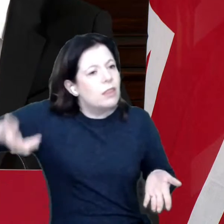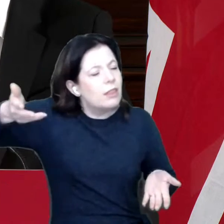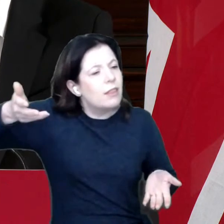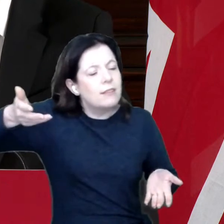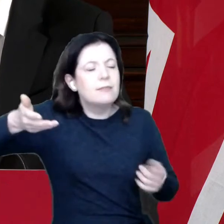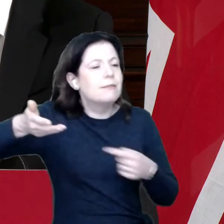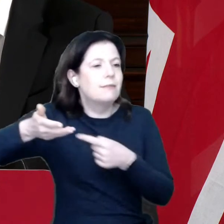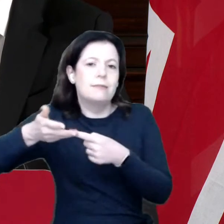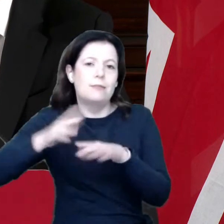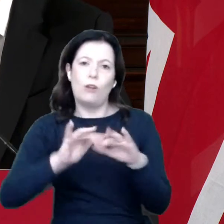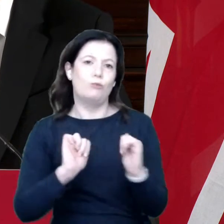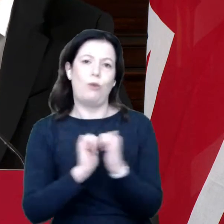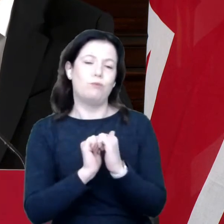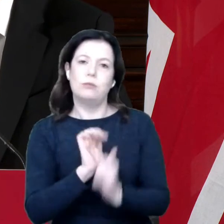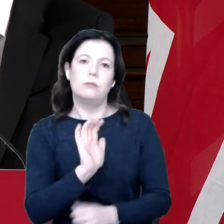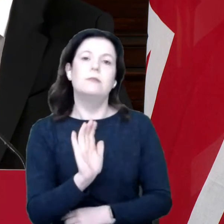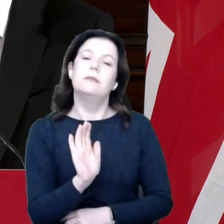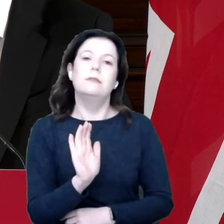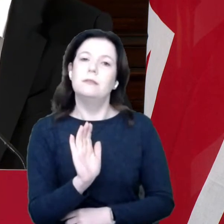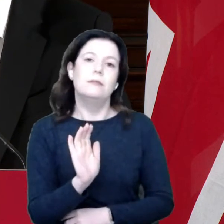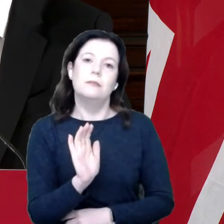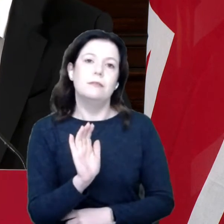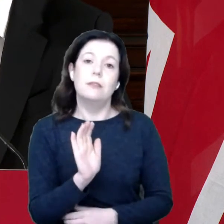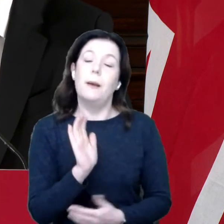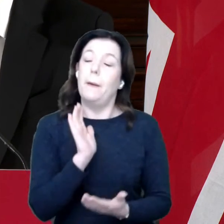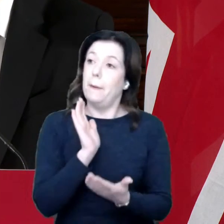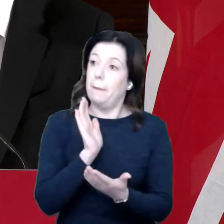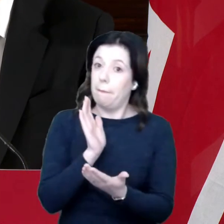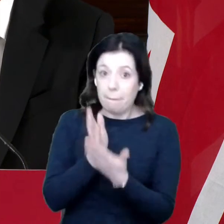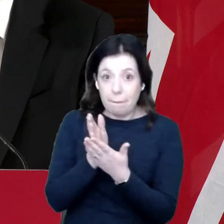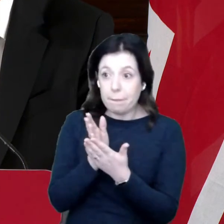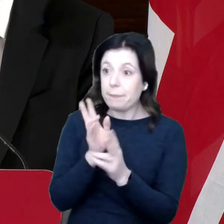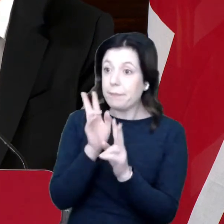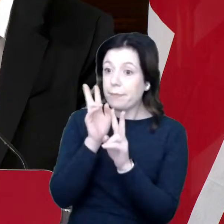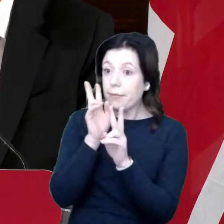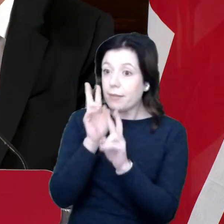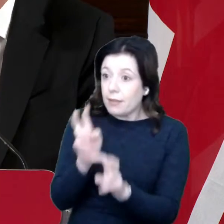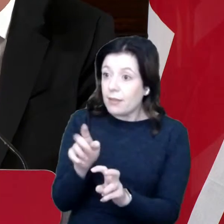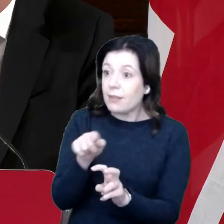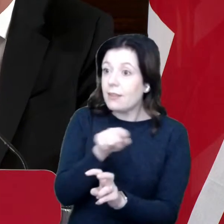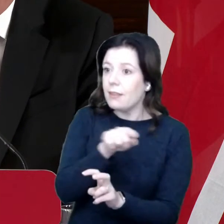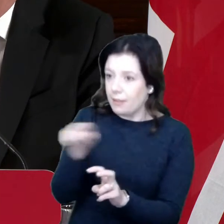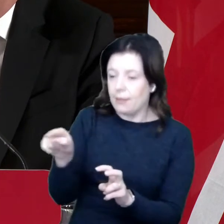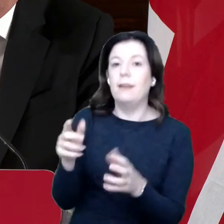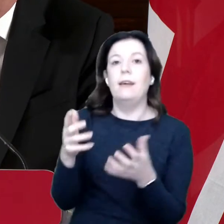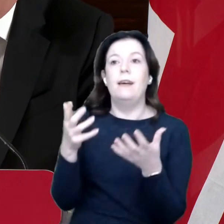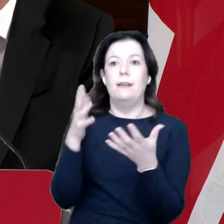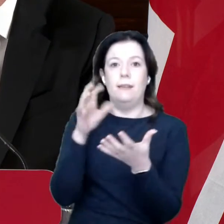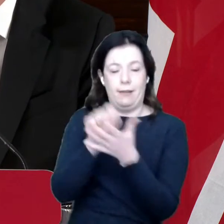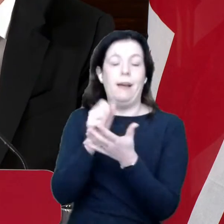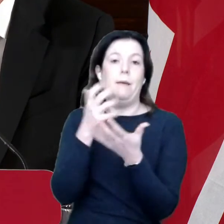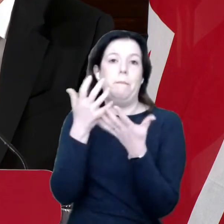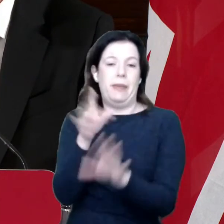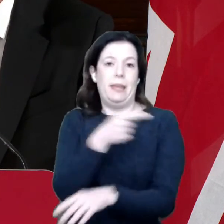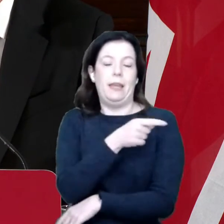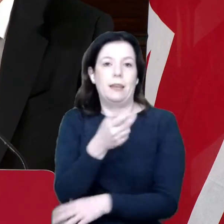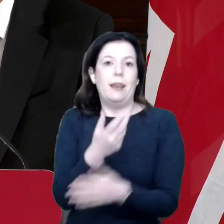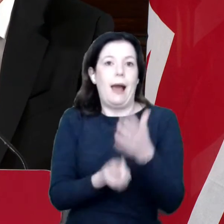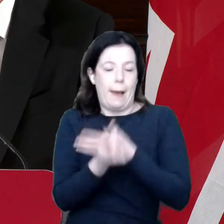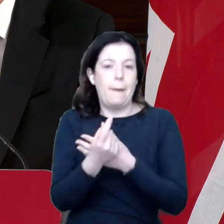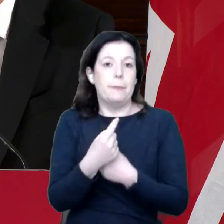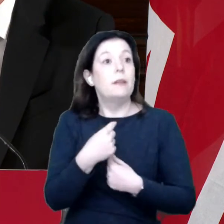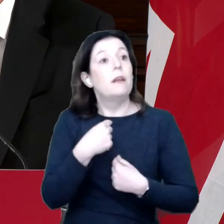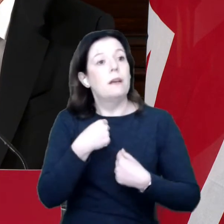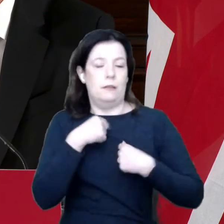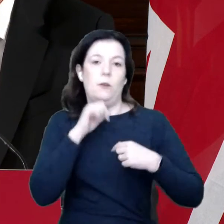exaggerated and that the extent has been disproportionately blown out. I don't accept that, and I don't accept that has